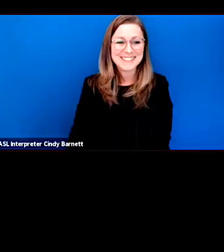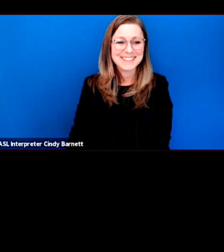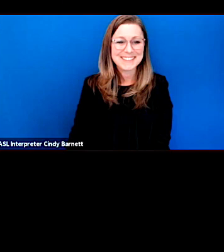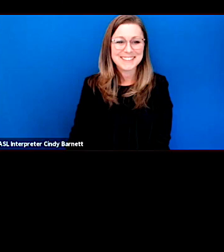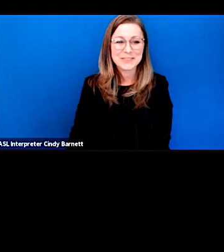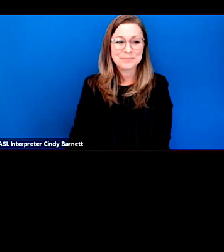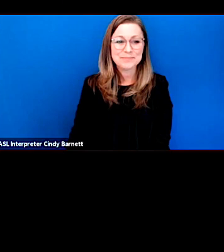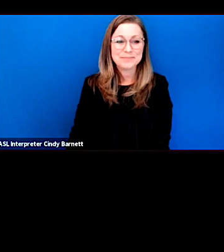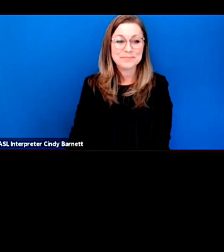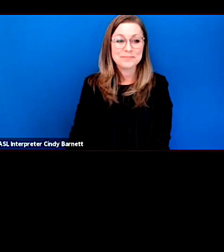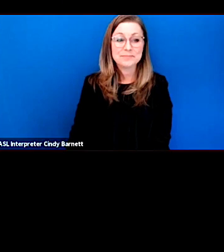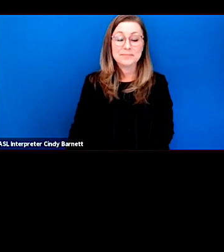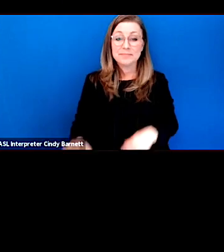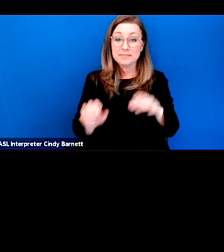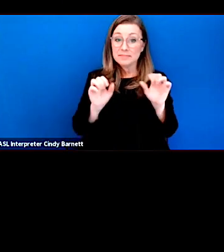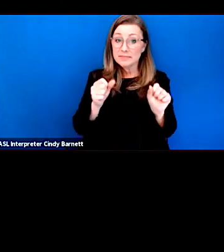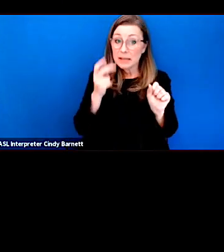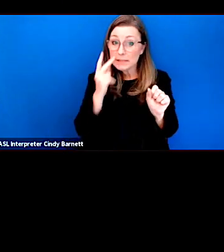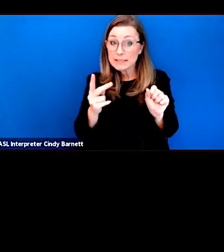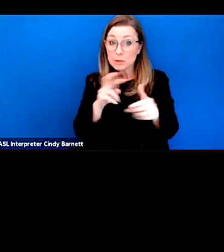Can we see the results?